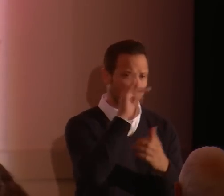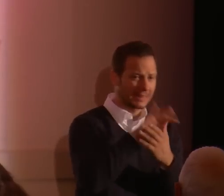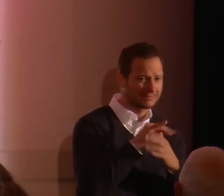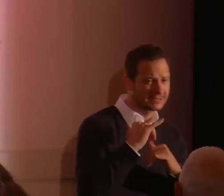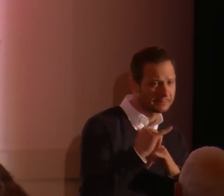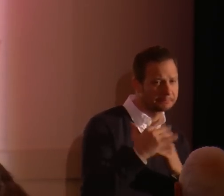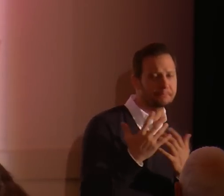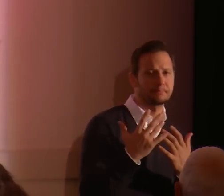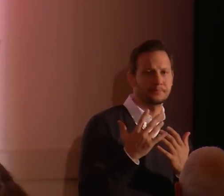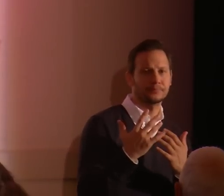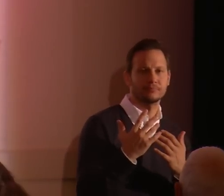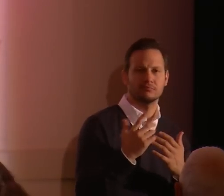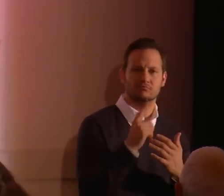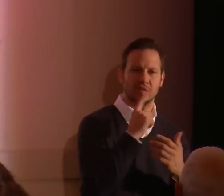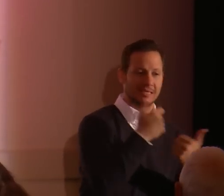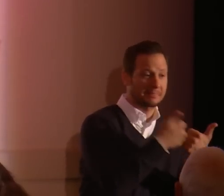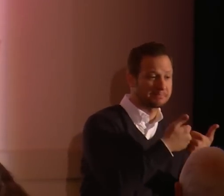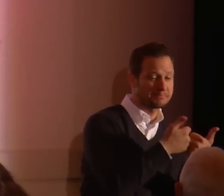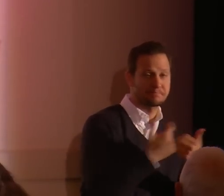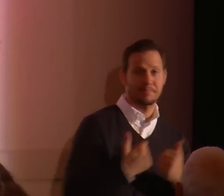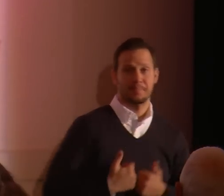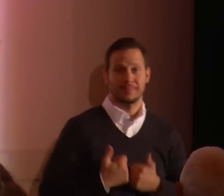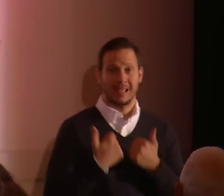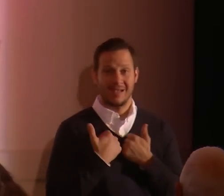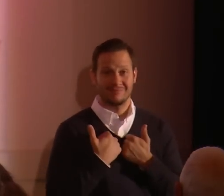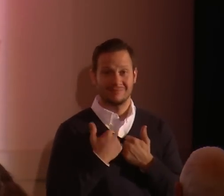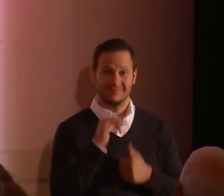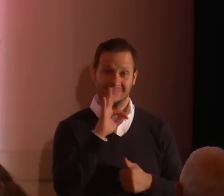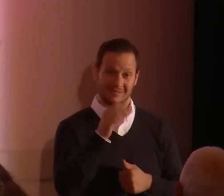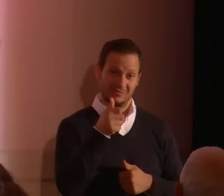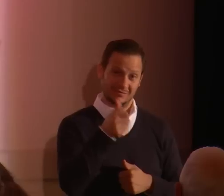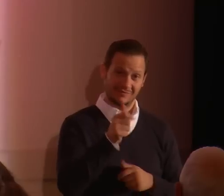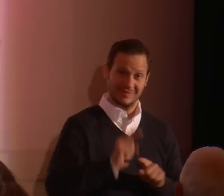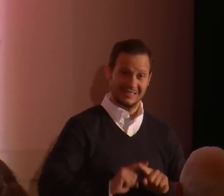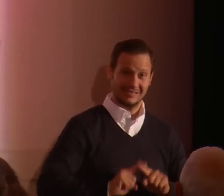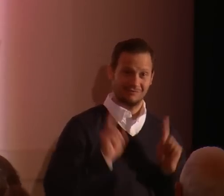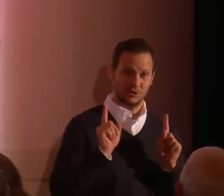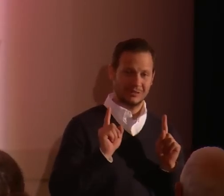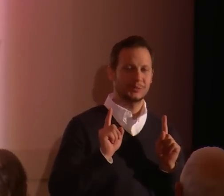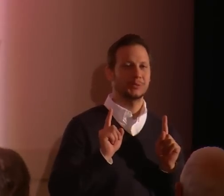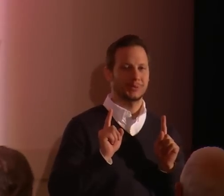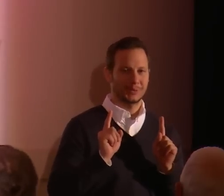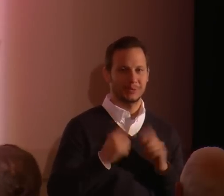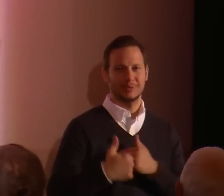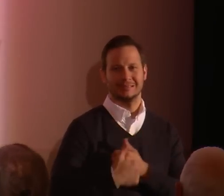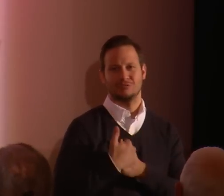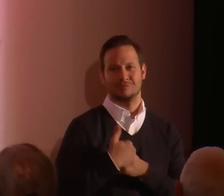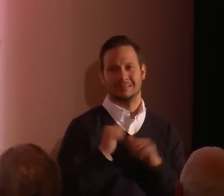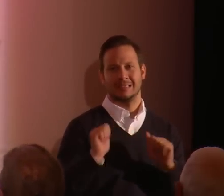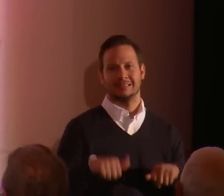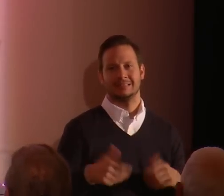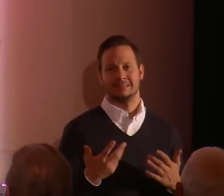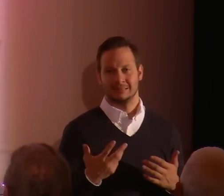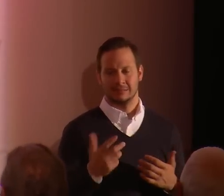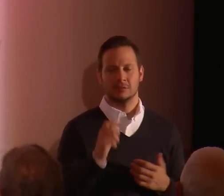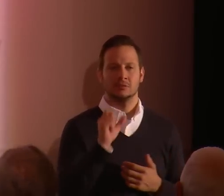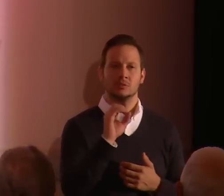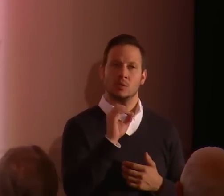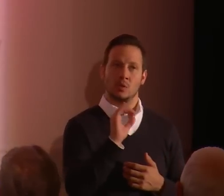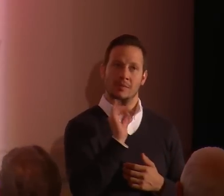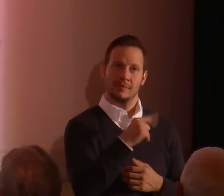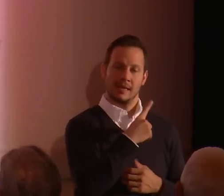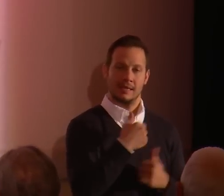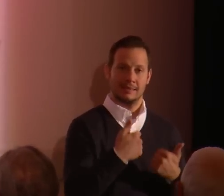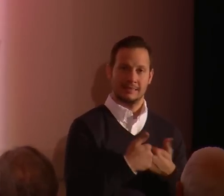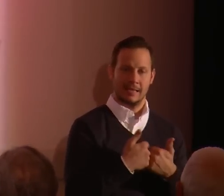And in the game, as in life, being different can be dangerous. So given that, I never once